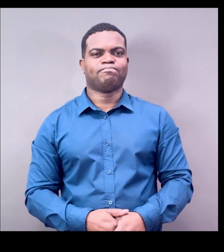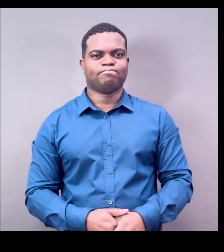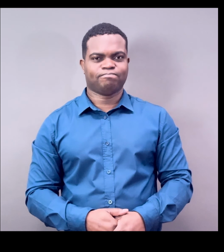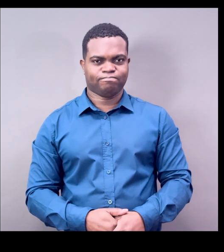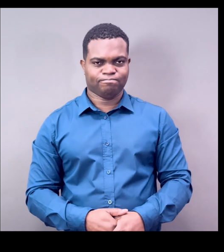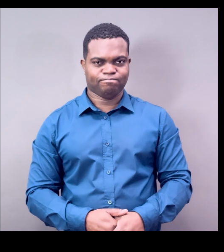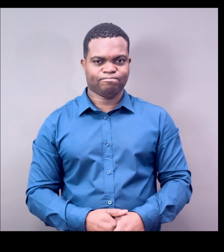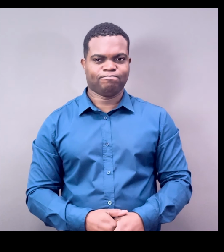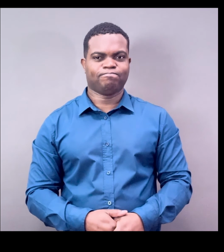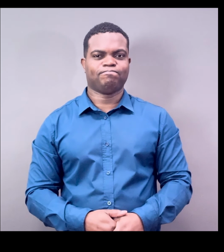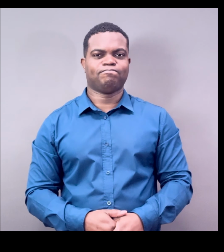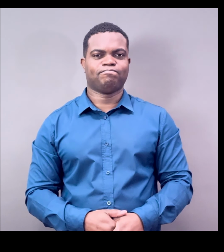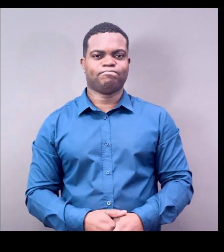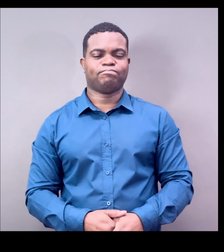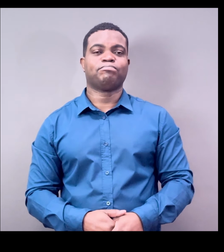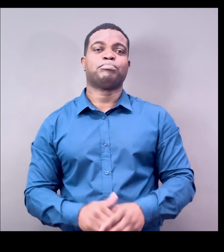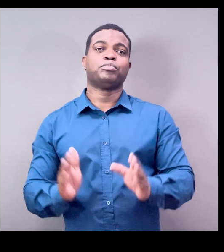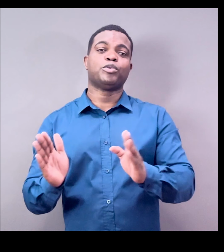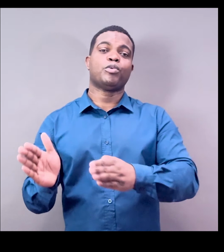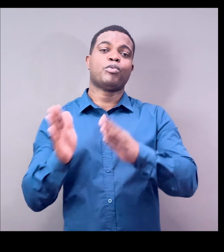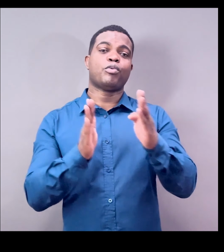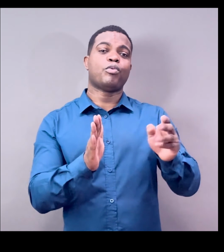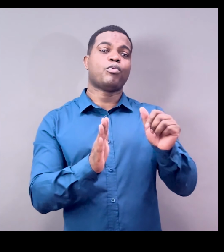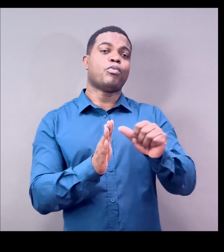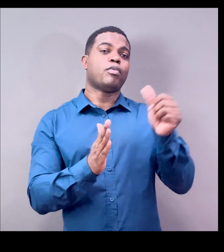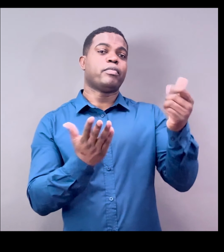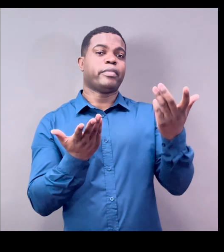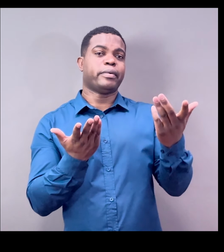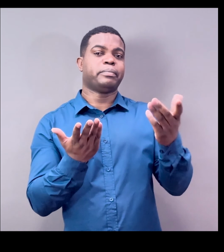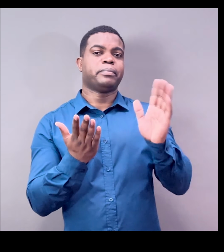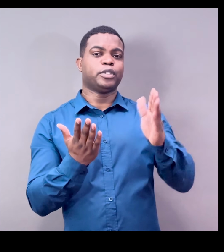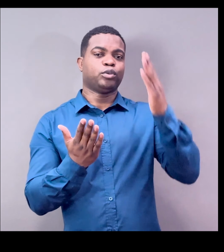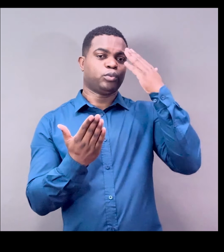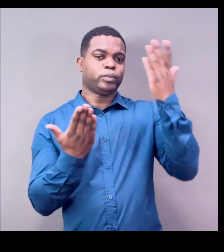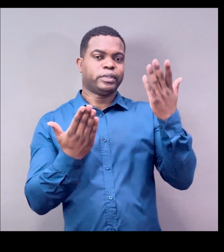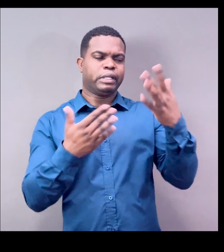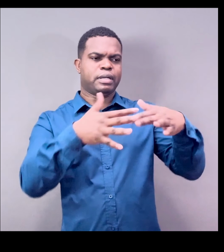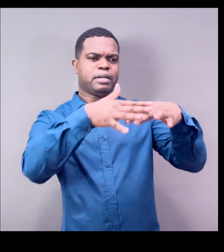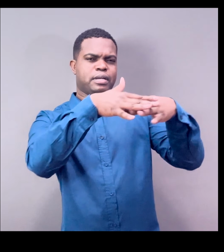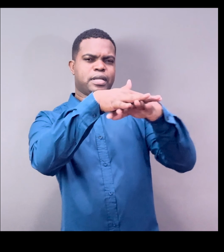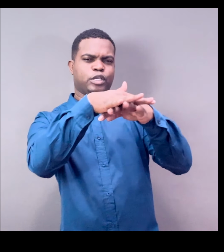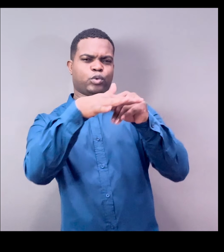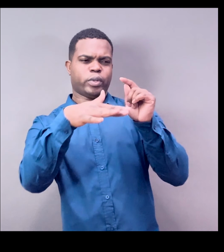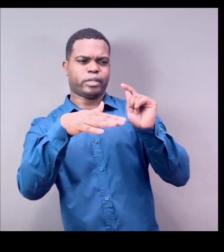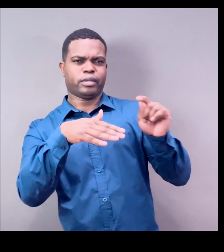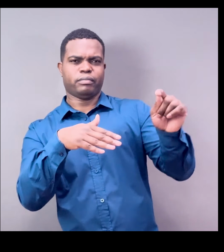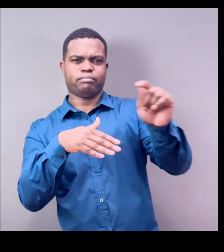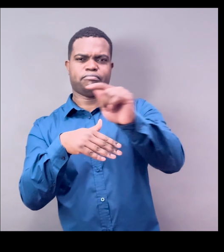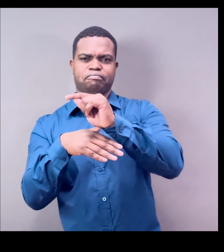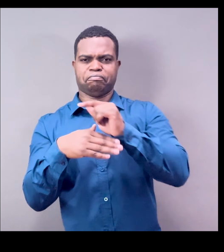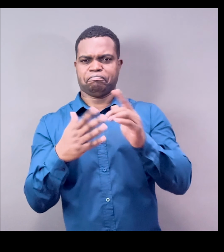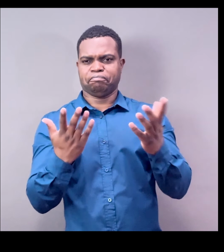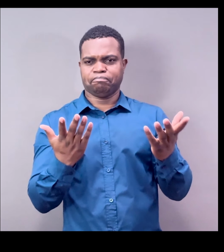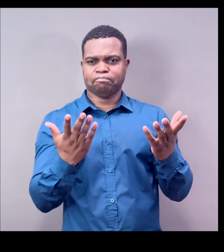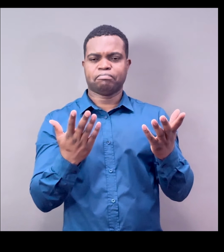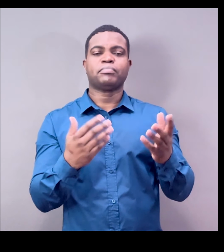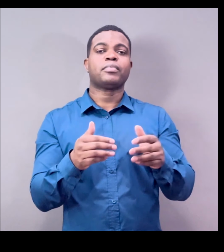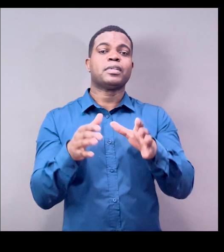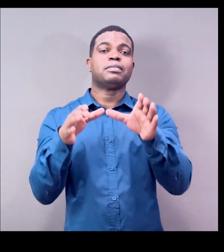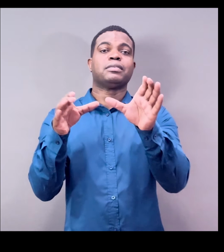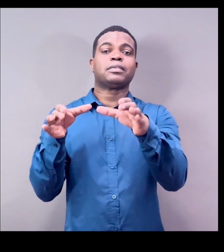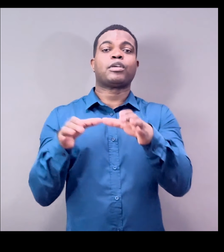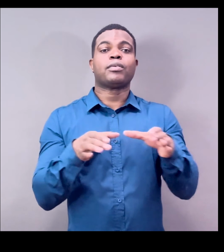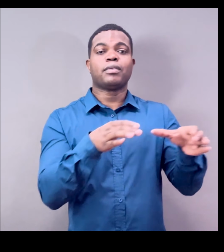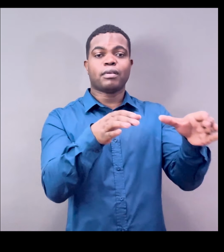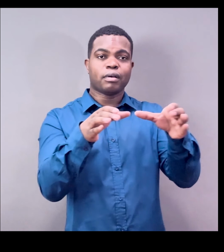stakeholders. Another thing is when you're able to know the networks of these stakeholders,